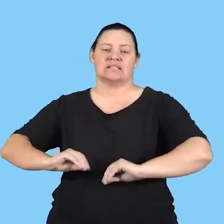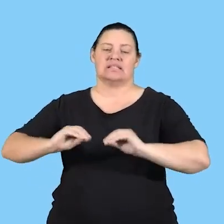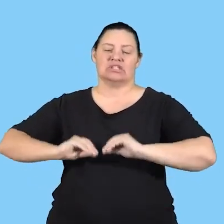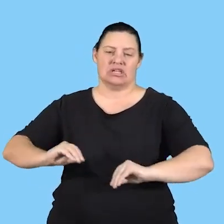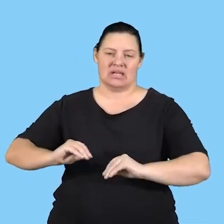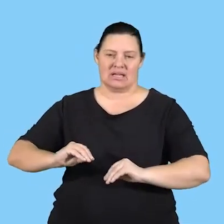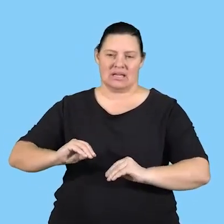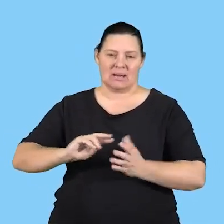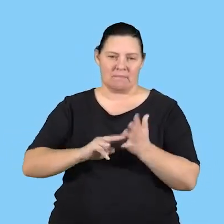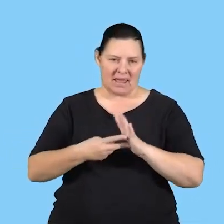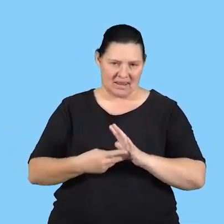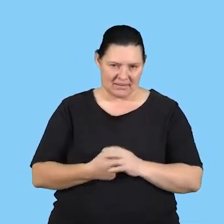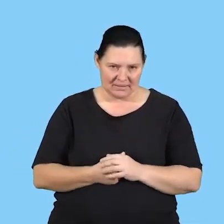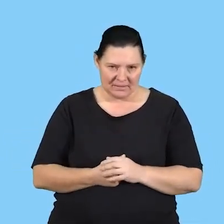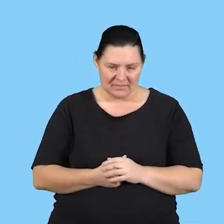plans. And